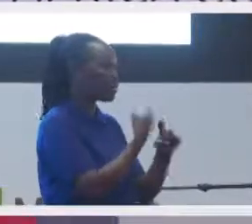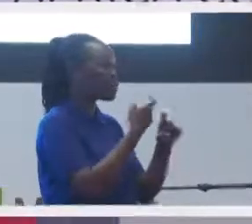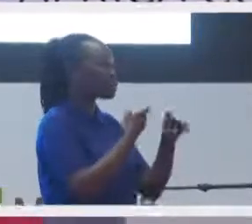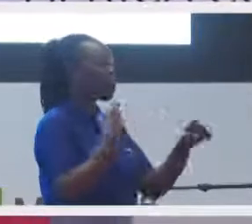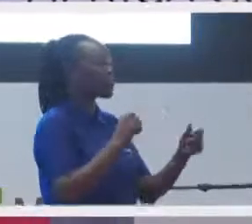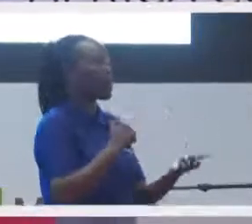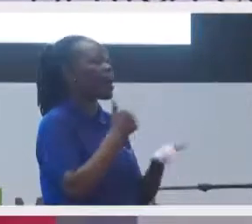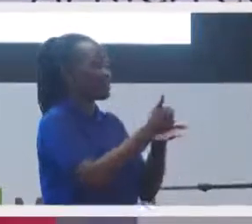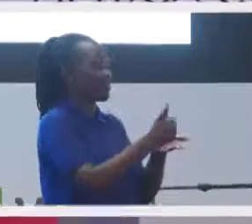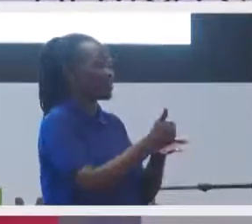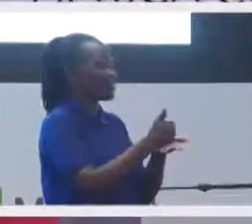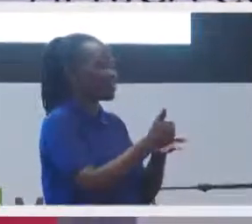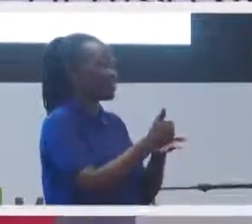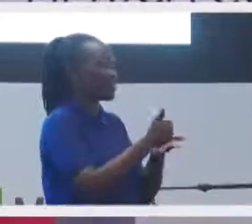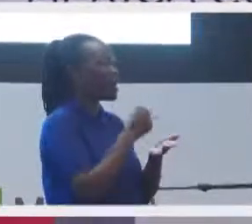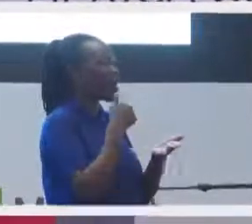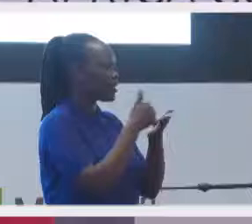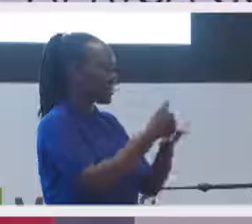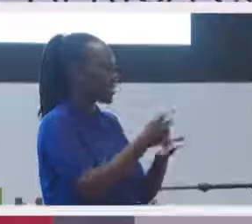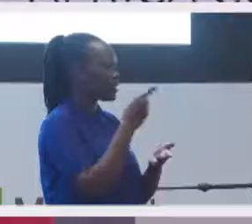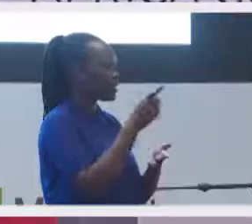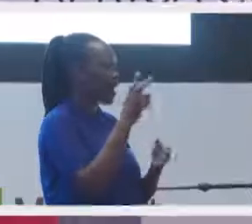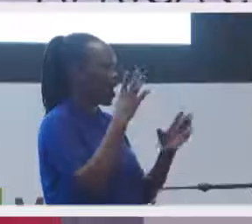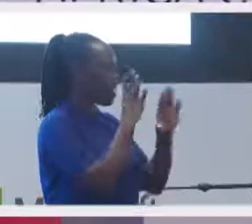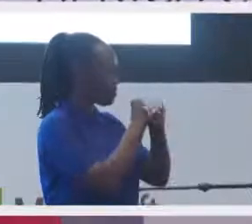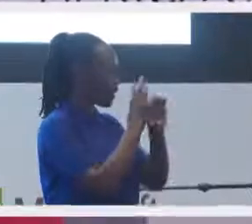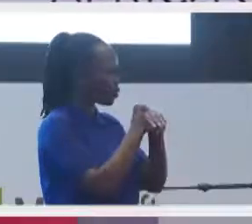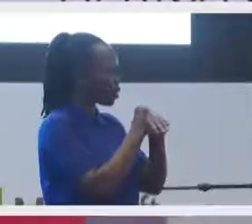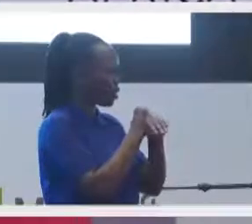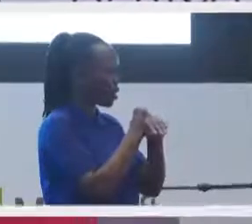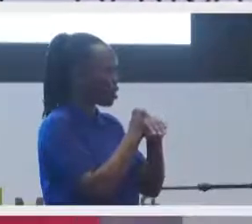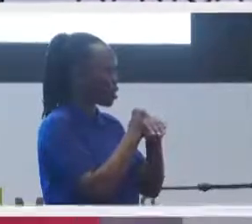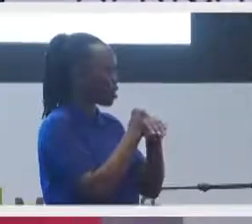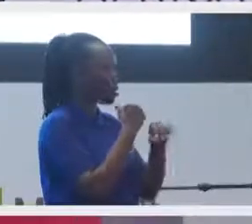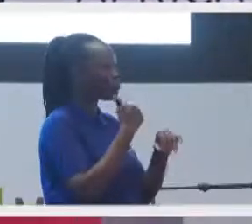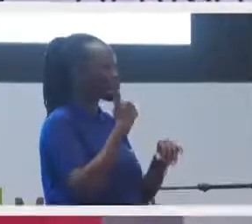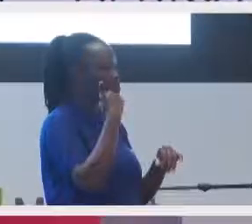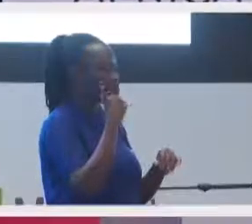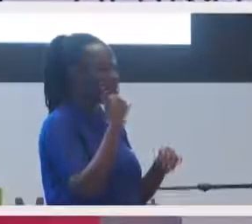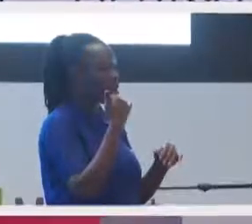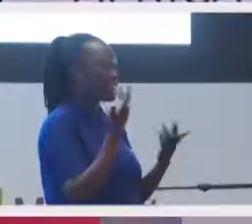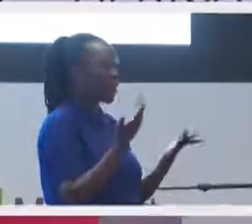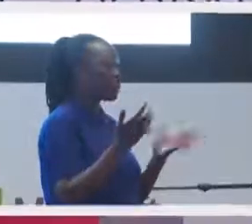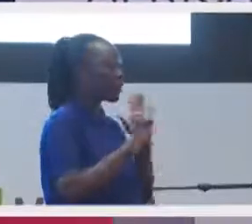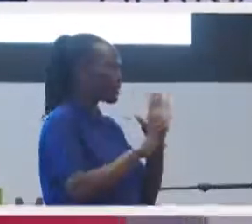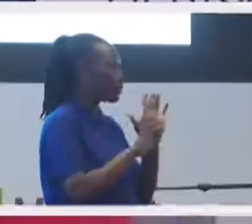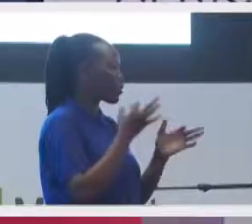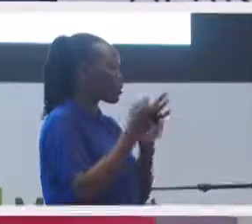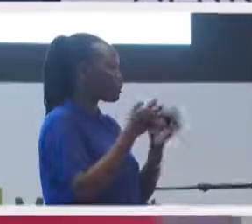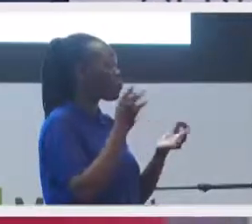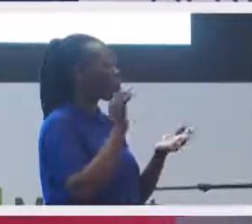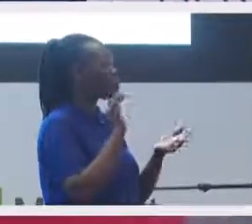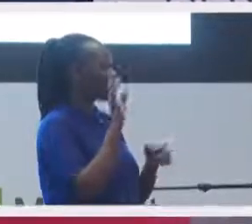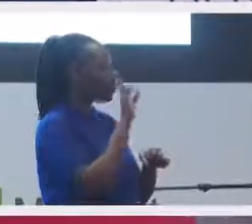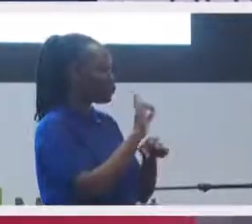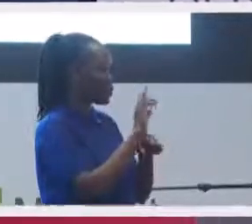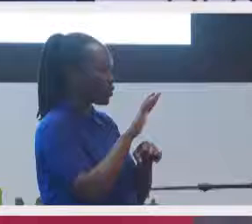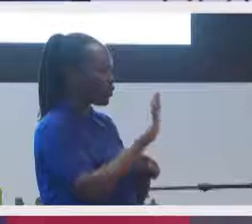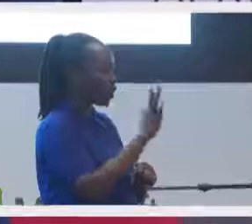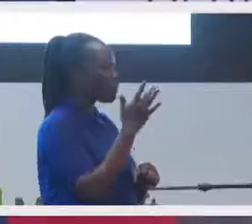assistant. That is actually a virtual operation. It's pretty much like if you were touching your phone, but using your voice.